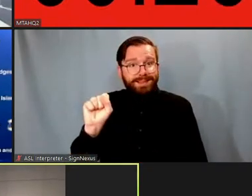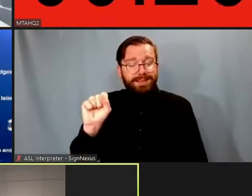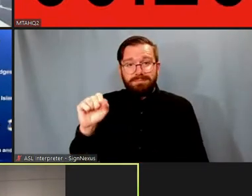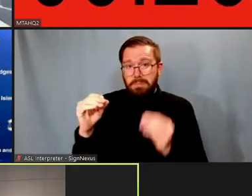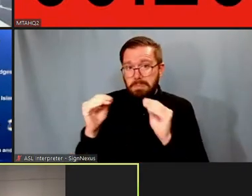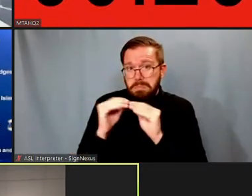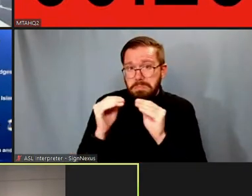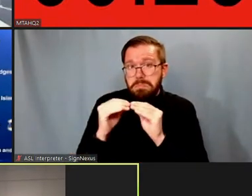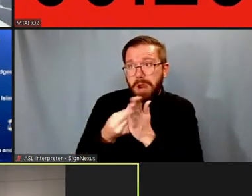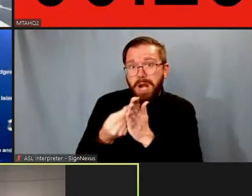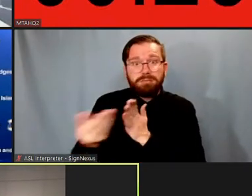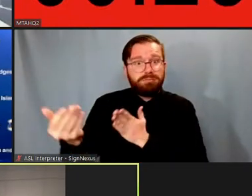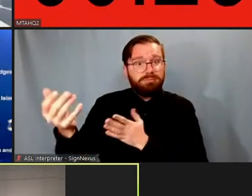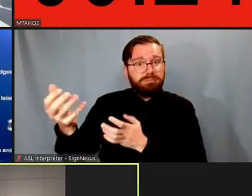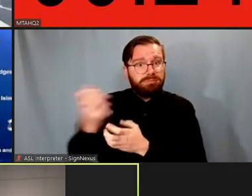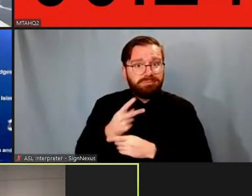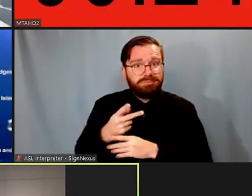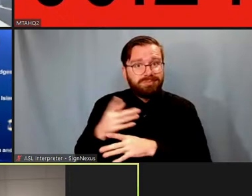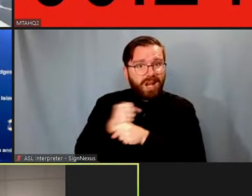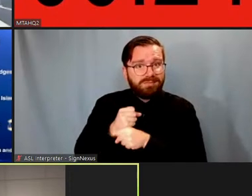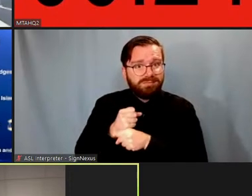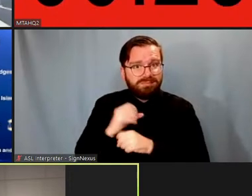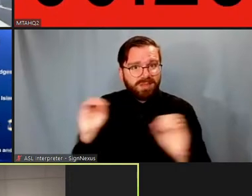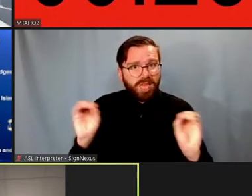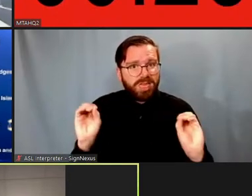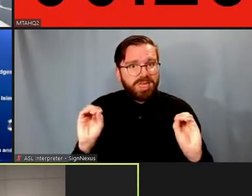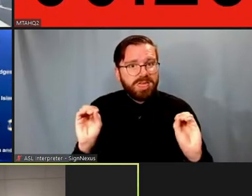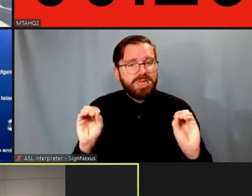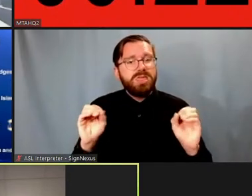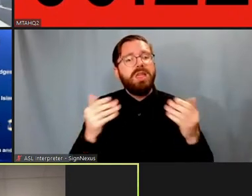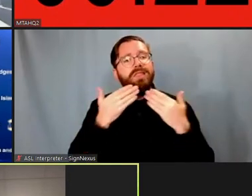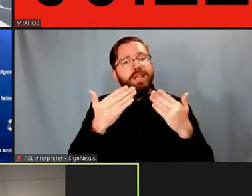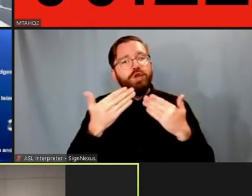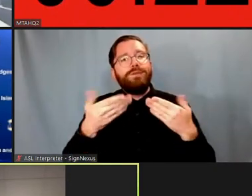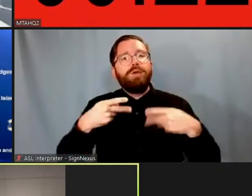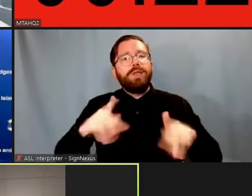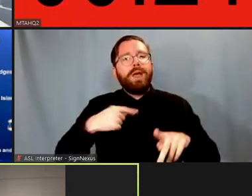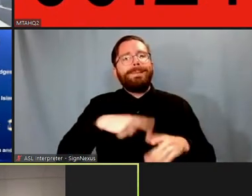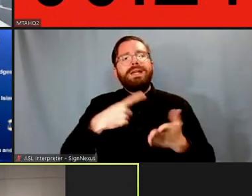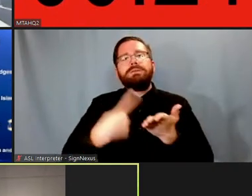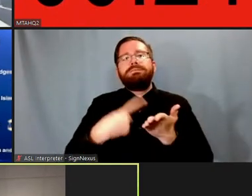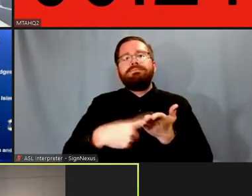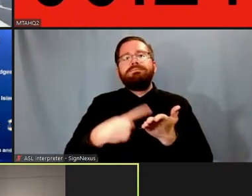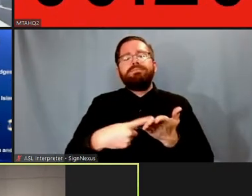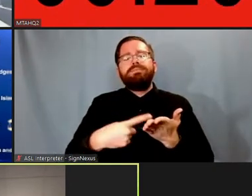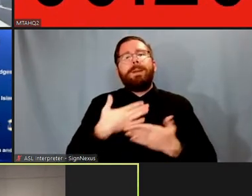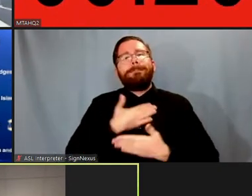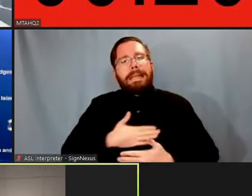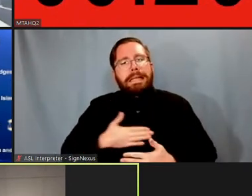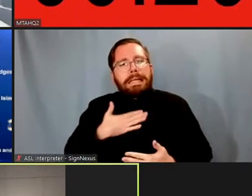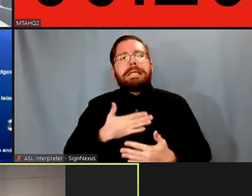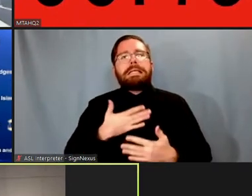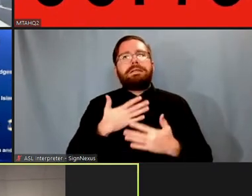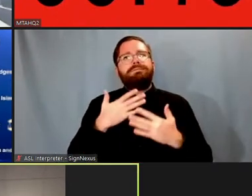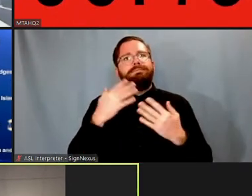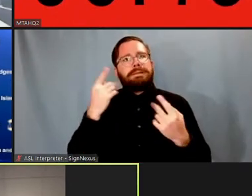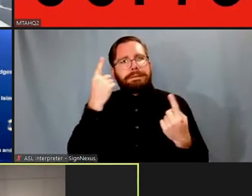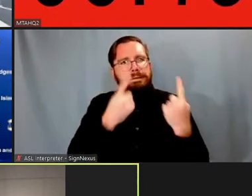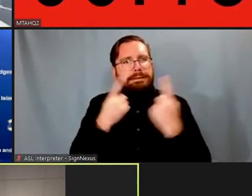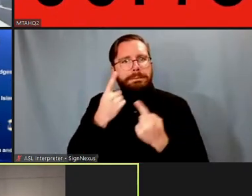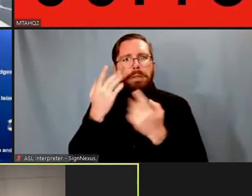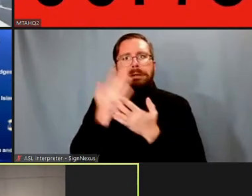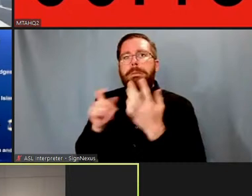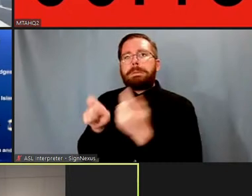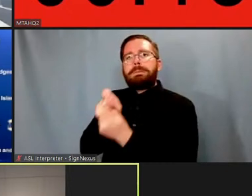you for letting us speak and i hope this goes in favor at least consider to keep certain people like for